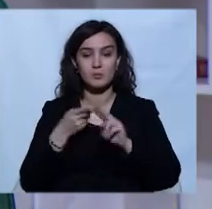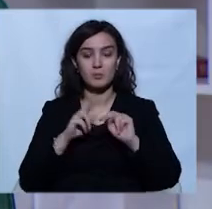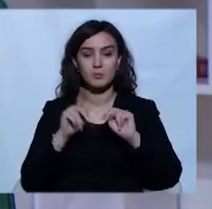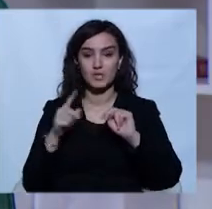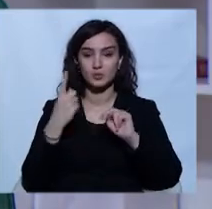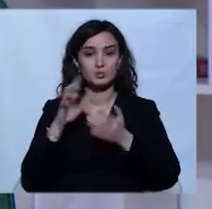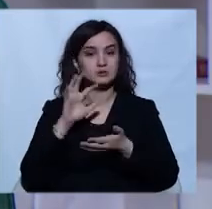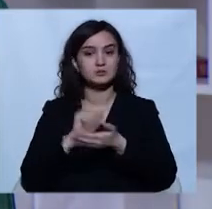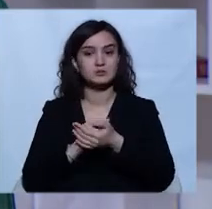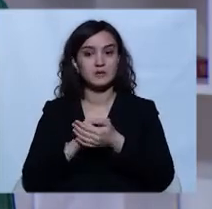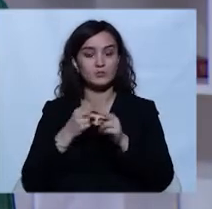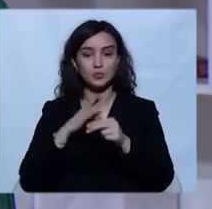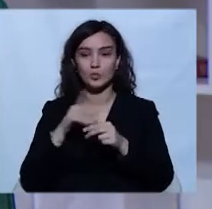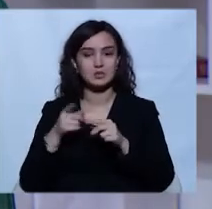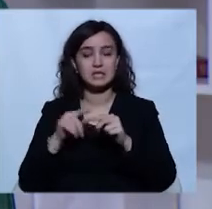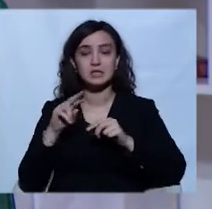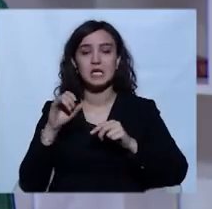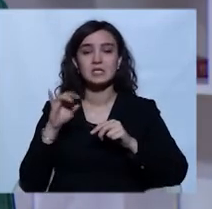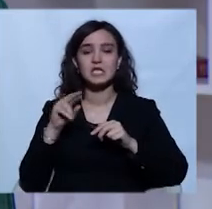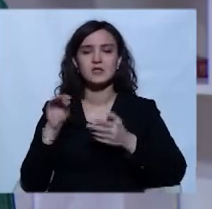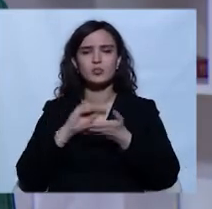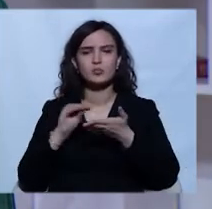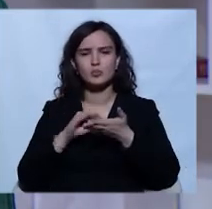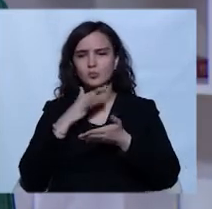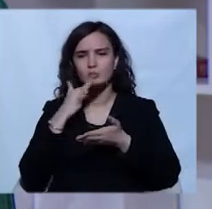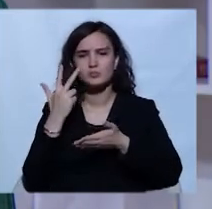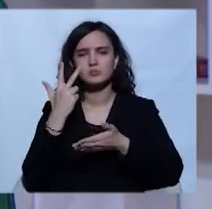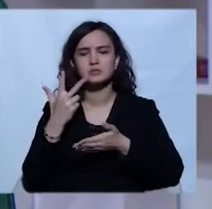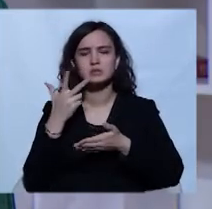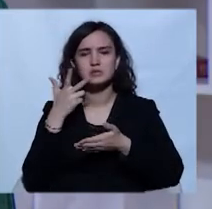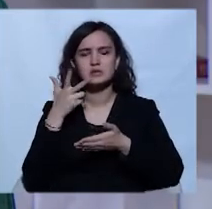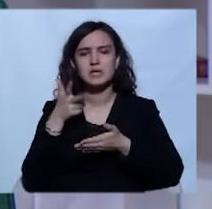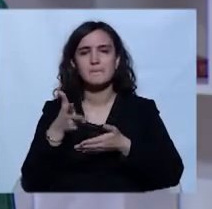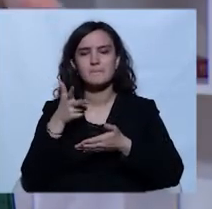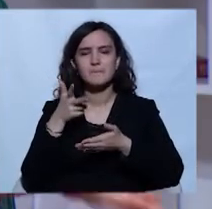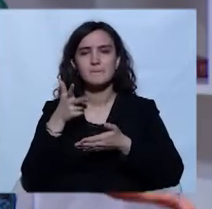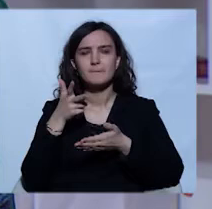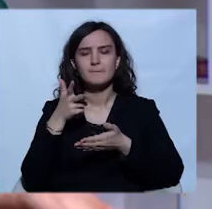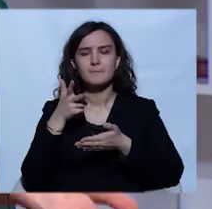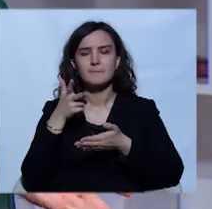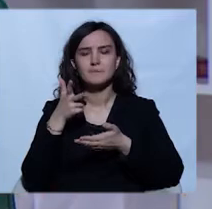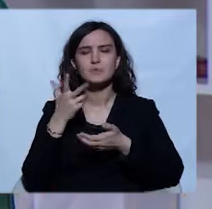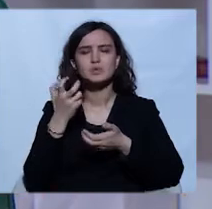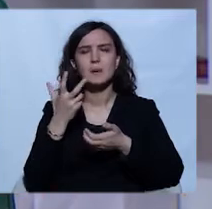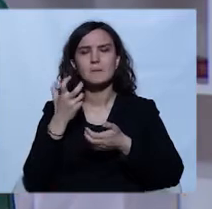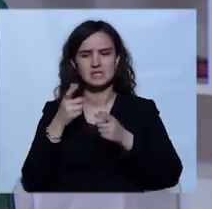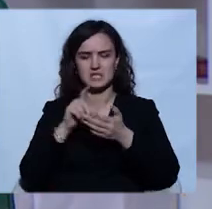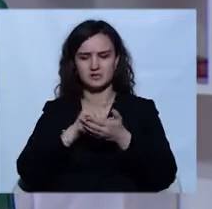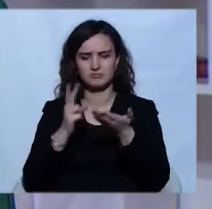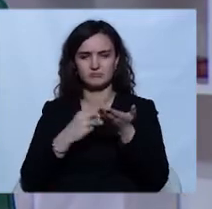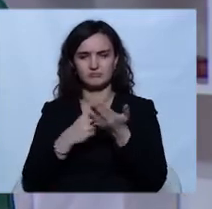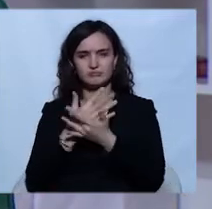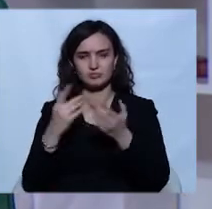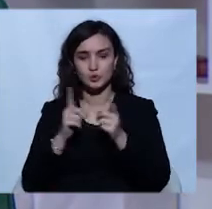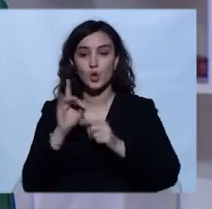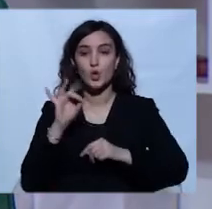was busy. Daniel Defoe wrote over 300 texts, Of course, Robinson Crusoe is